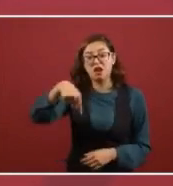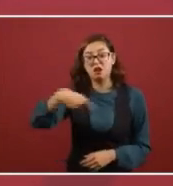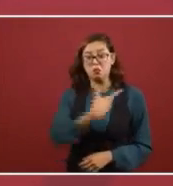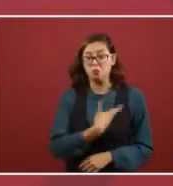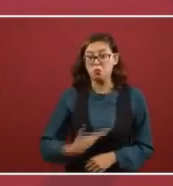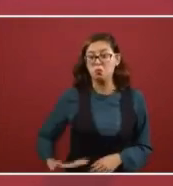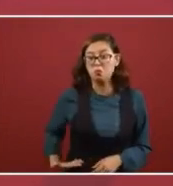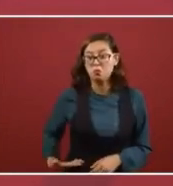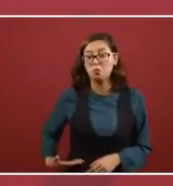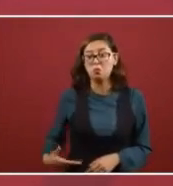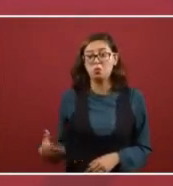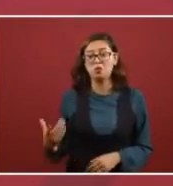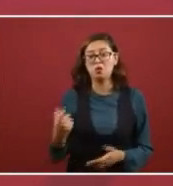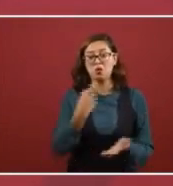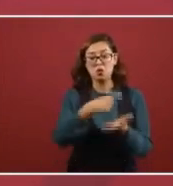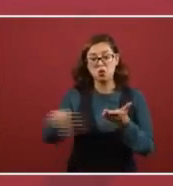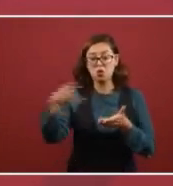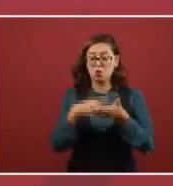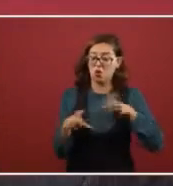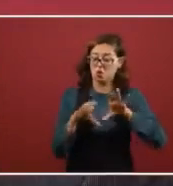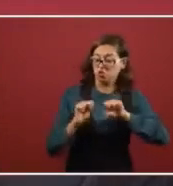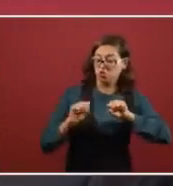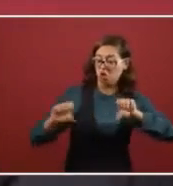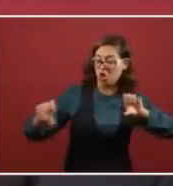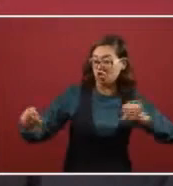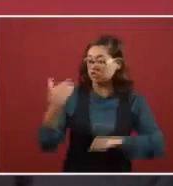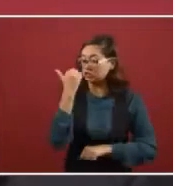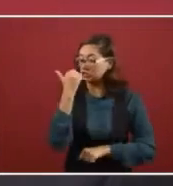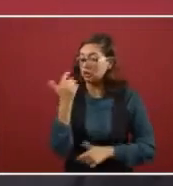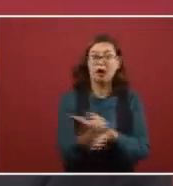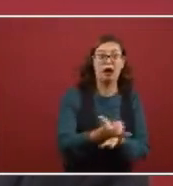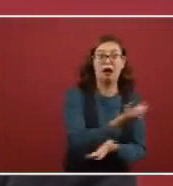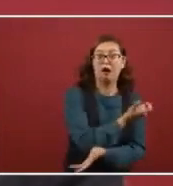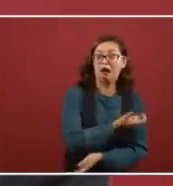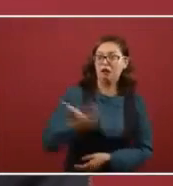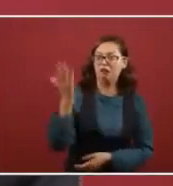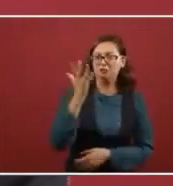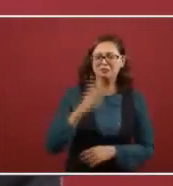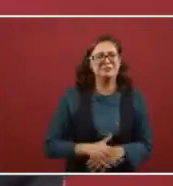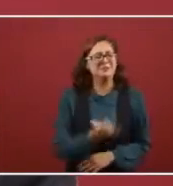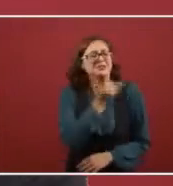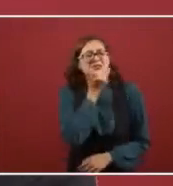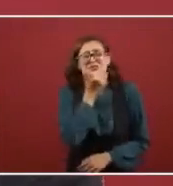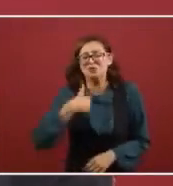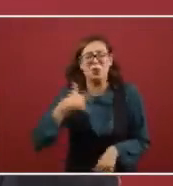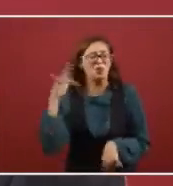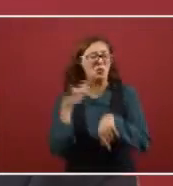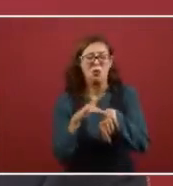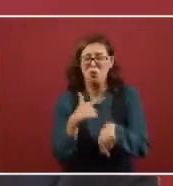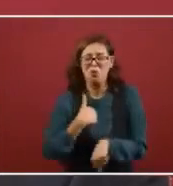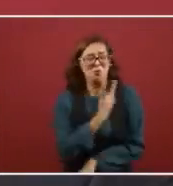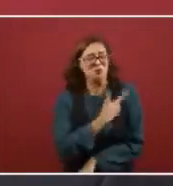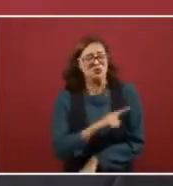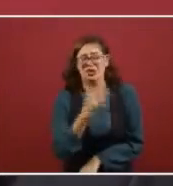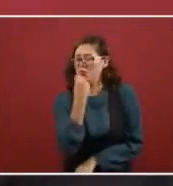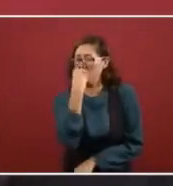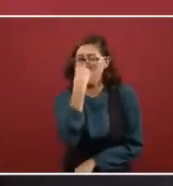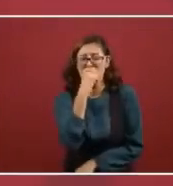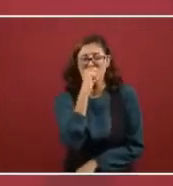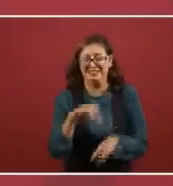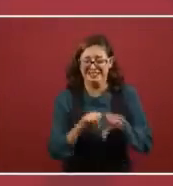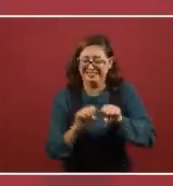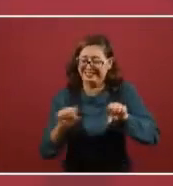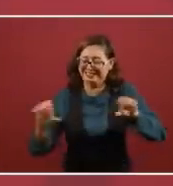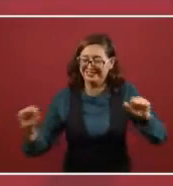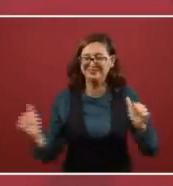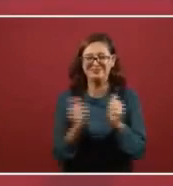vamos a comprar, that I chorizos de no that sé I bought cuánto dinero. chorizo for how much Yo money? no como He chorizos, says pero I don't con even todo eat respeto, o sea, chorizos. I'm